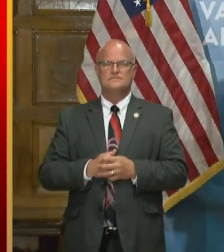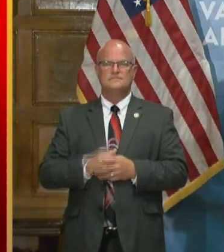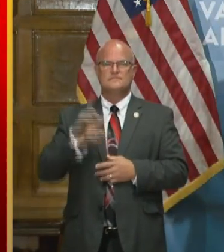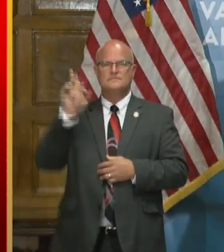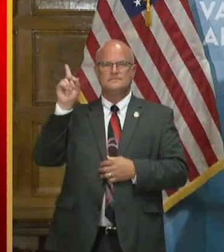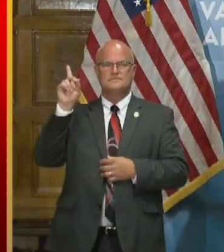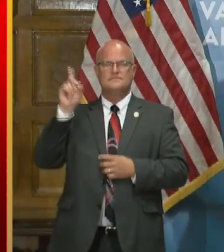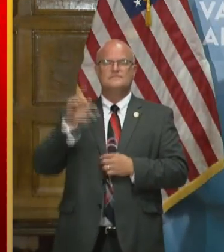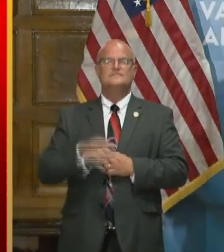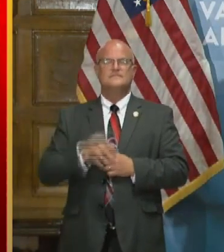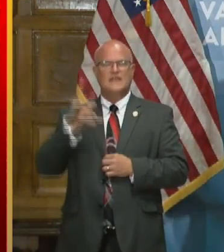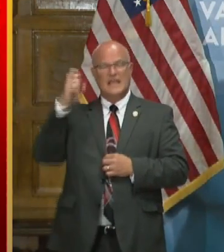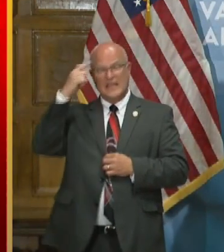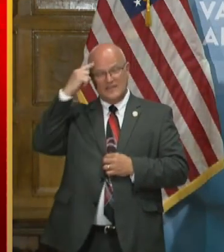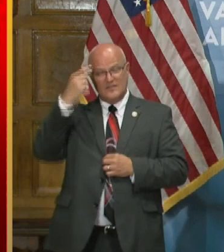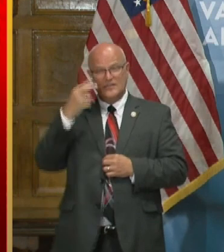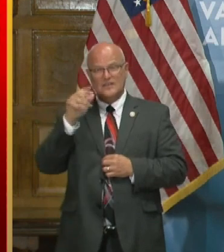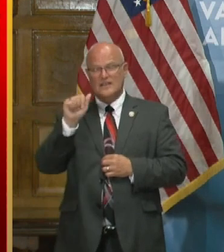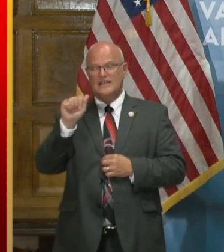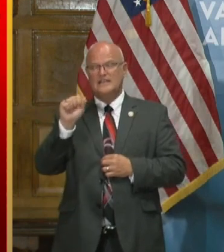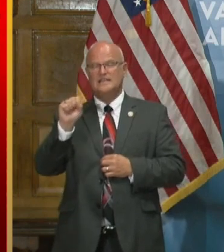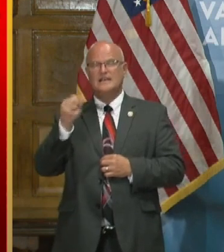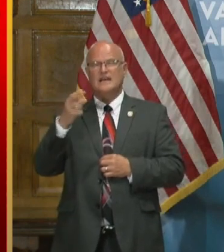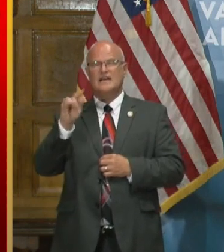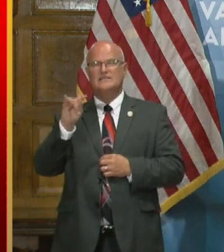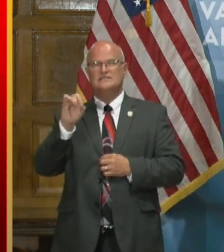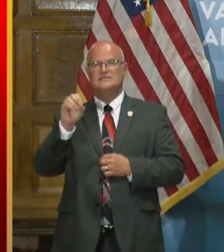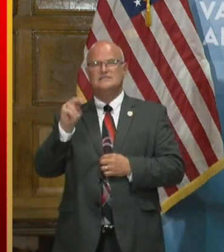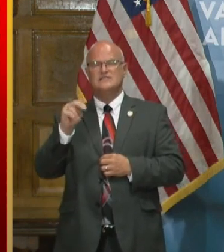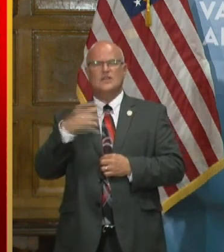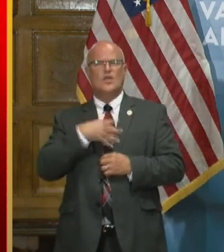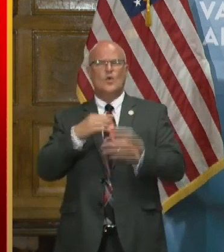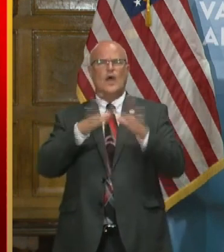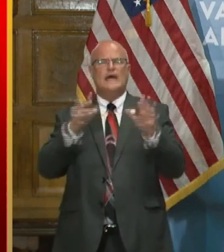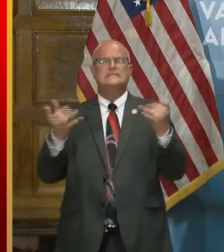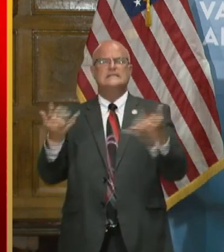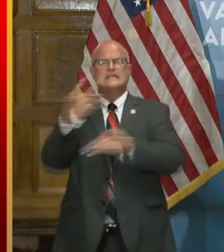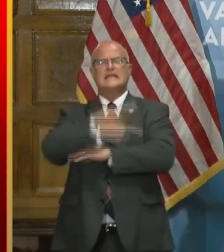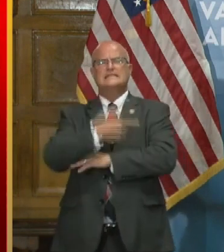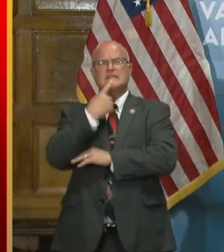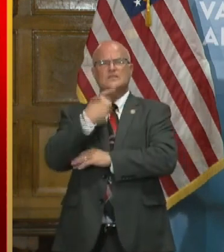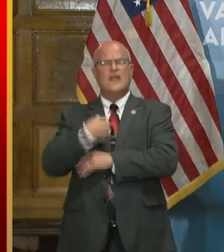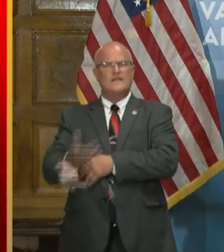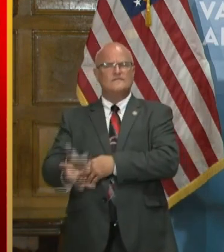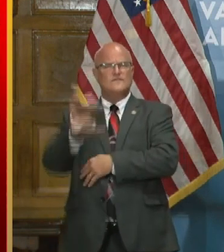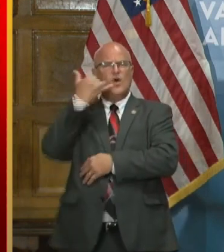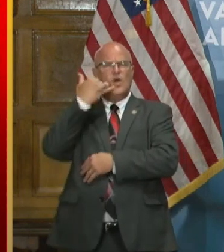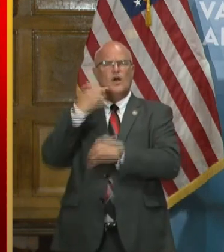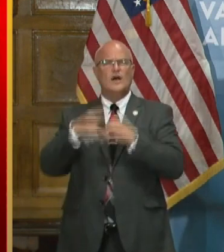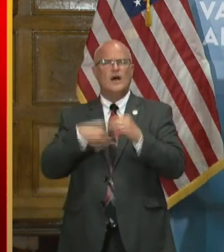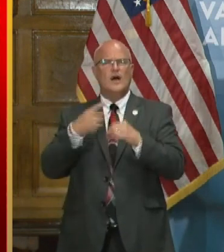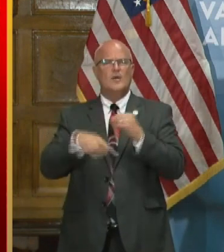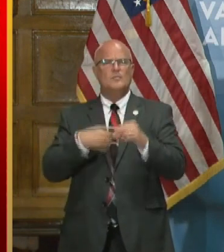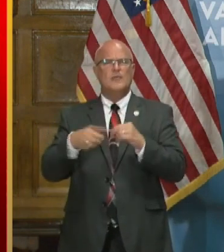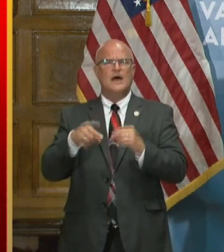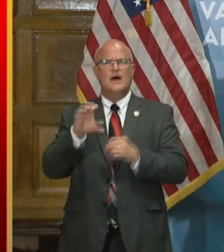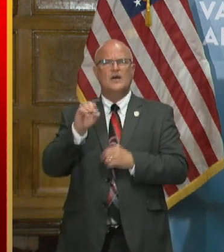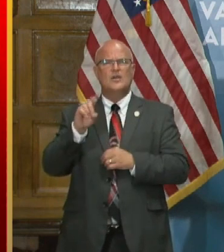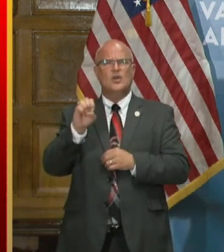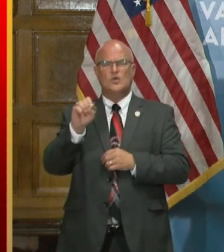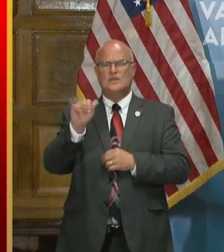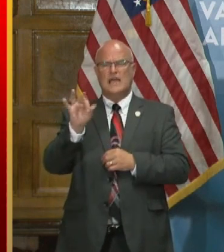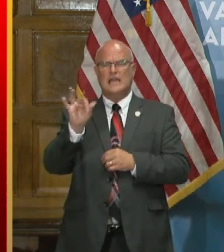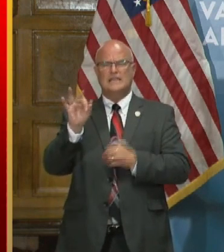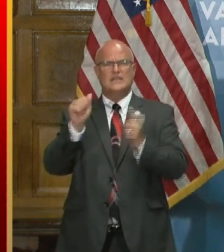Governor Hutchinson? Yes. Yes, the White House today said you'd had a phone call about COVID-19 with